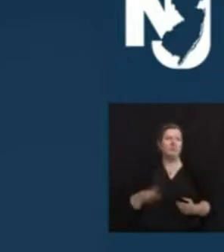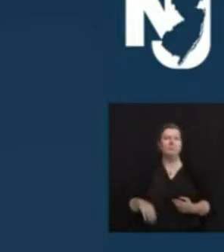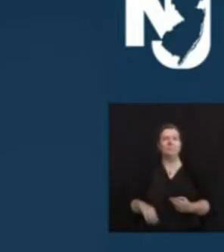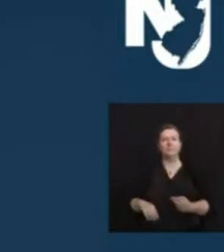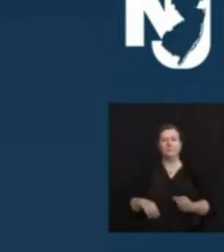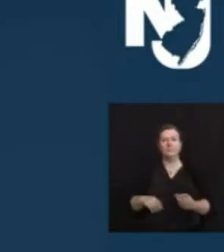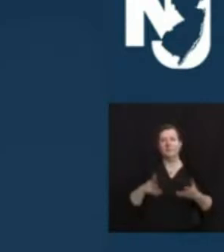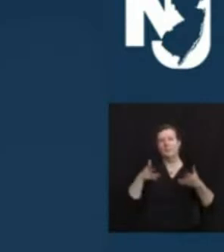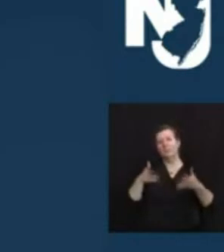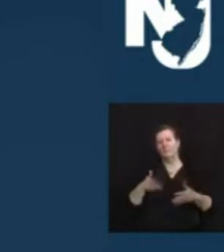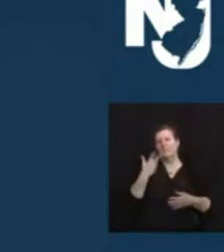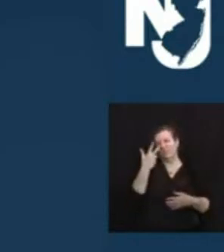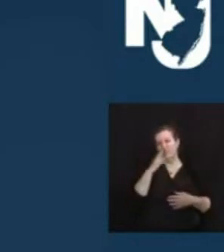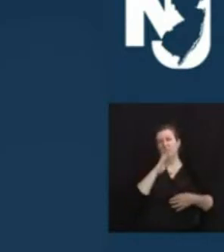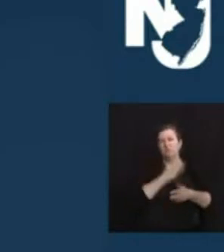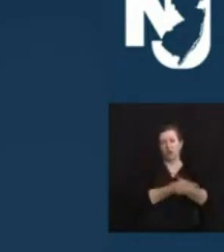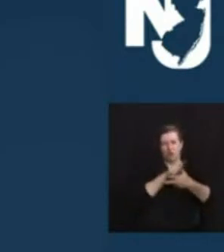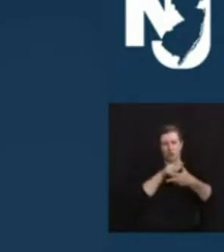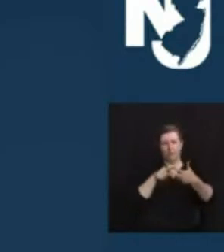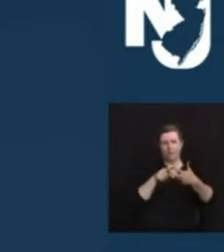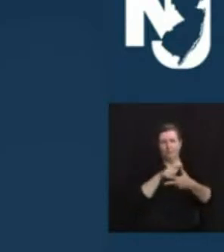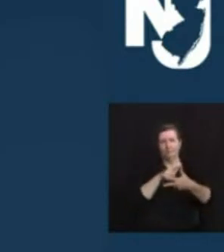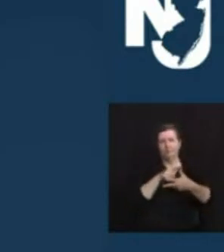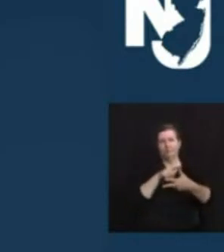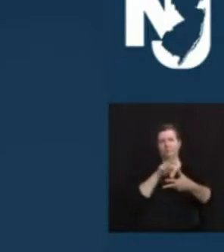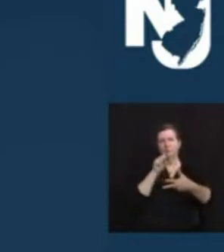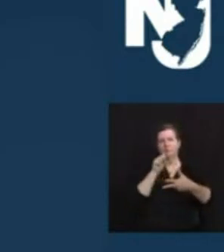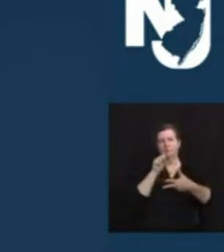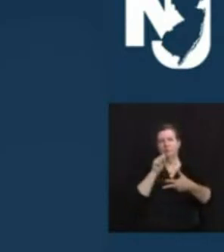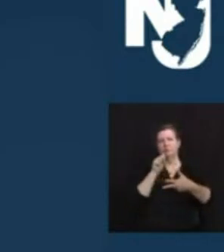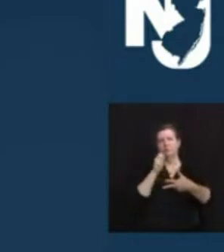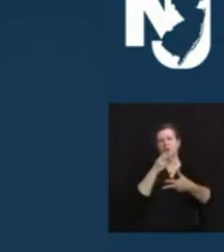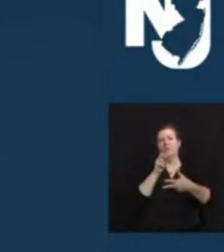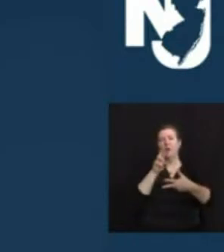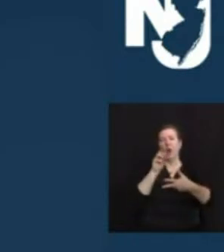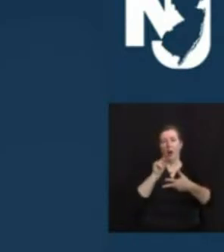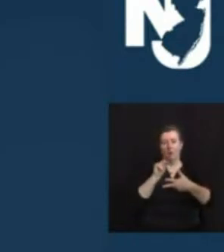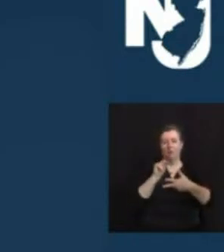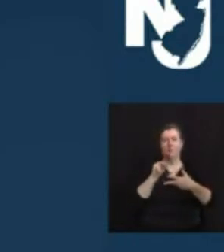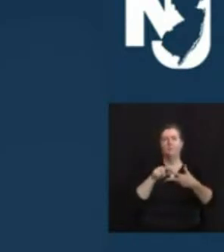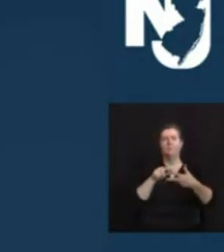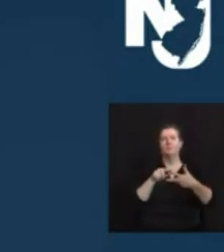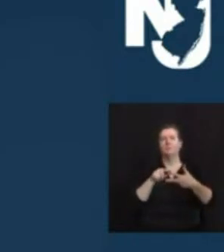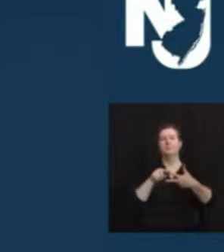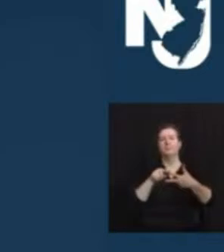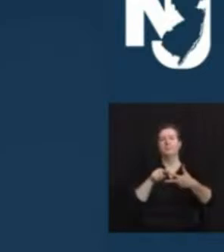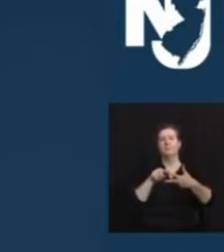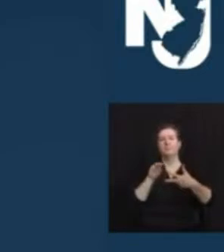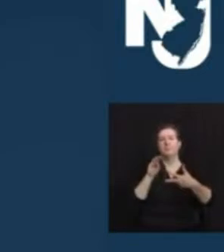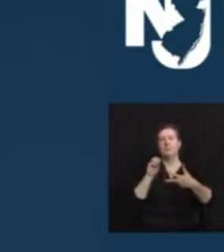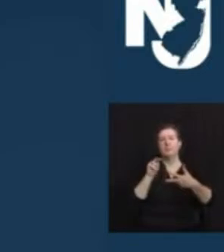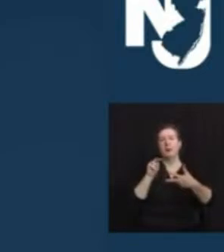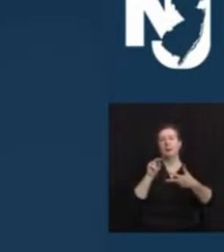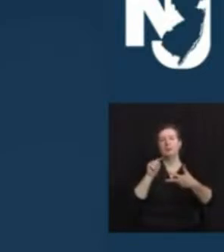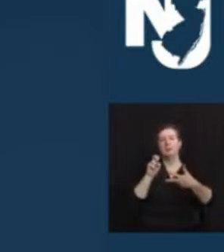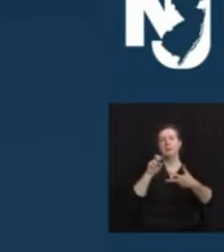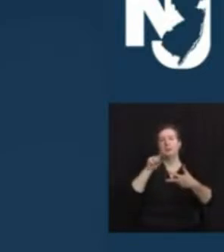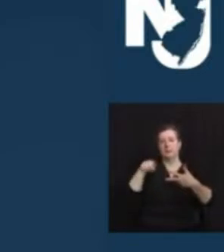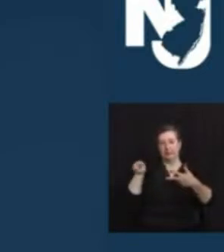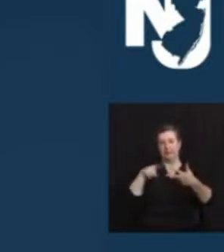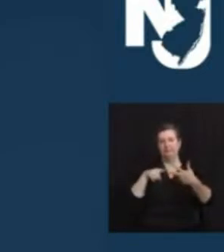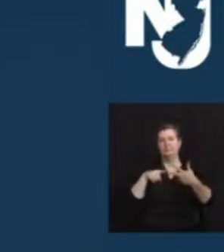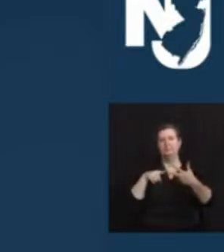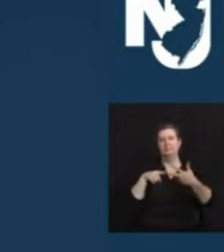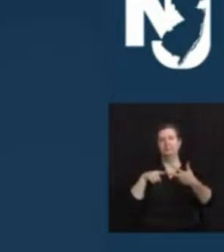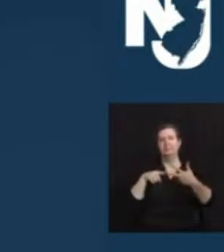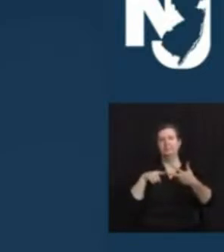daughters, Siobhan, with whom I had the great honor of speaking on Friday, Montez and Jamie, and 2 granddaughters, Lauren and Ava. For